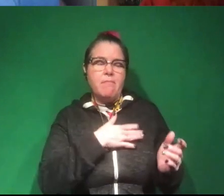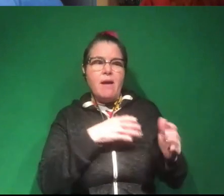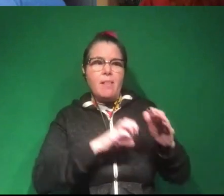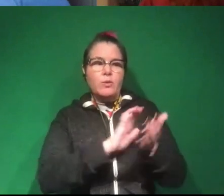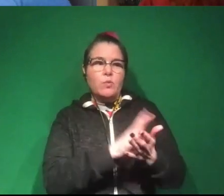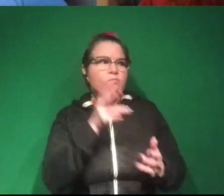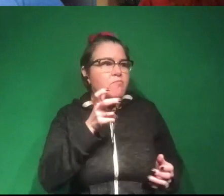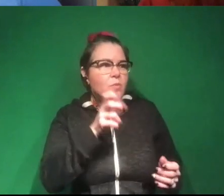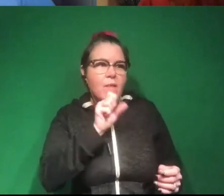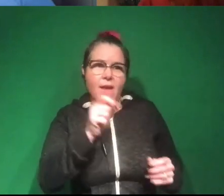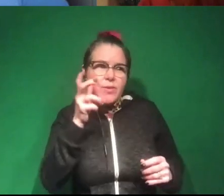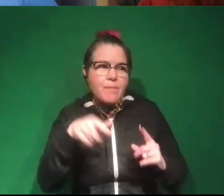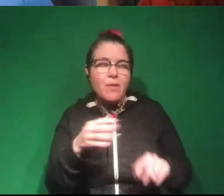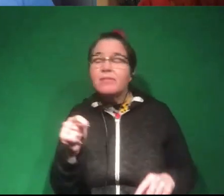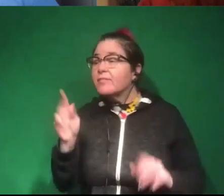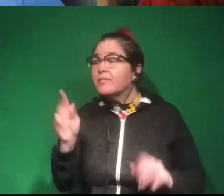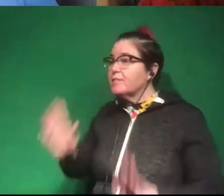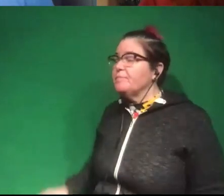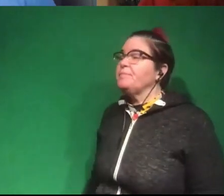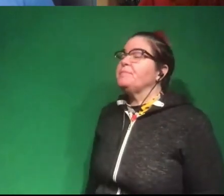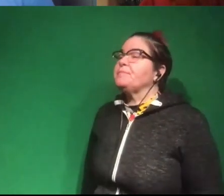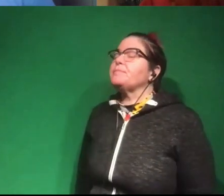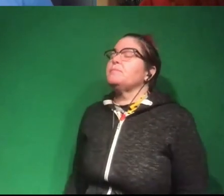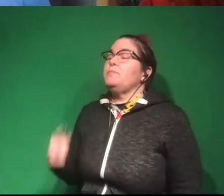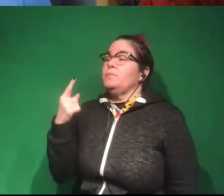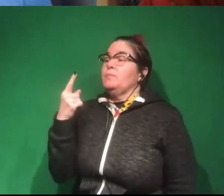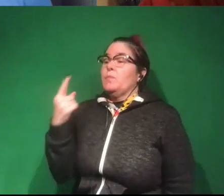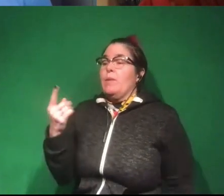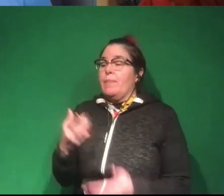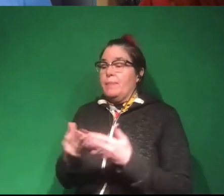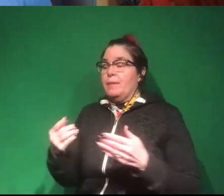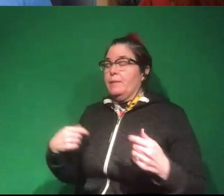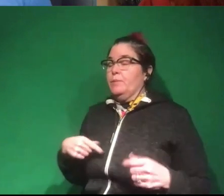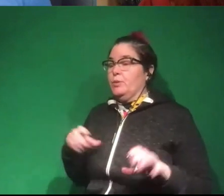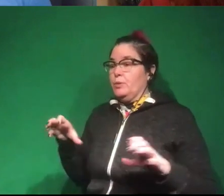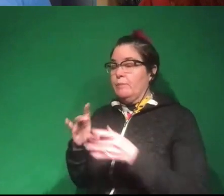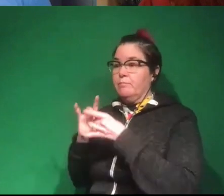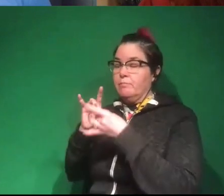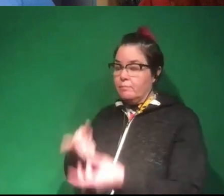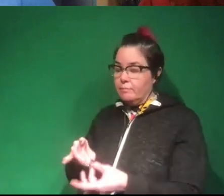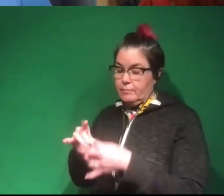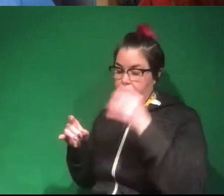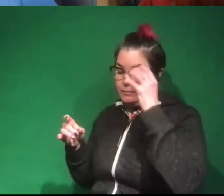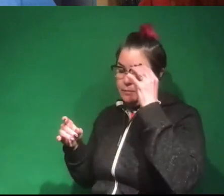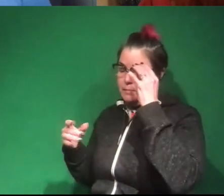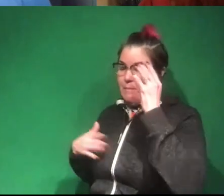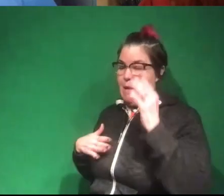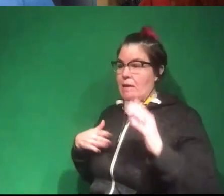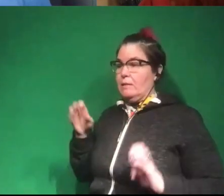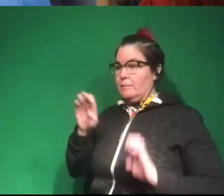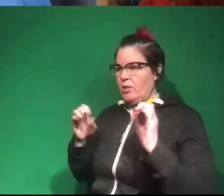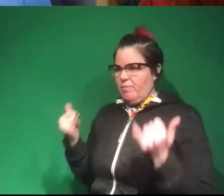about it. Okay, awesome. So one of the things that we are doing in terms of our experiments right